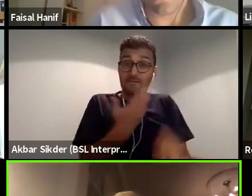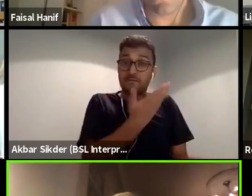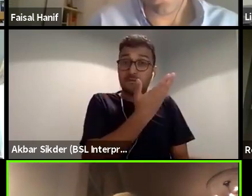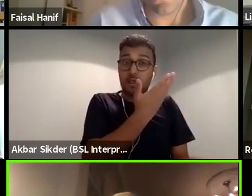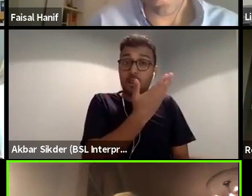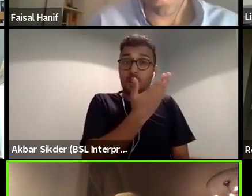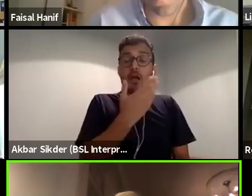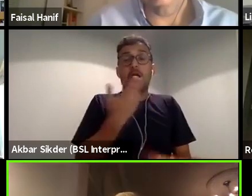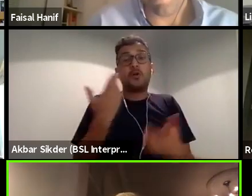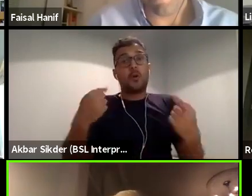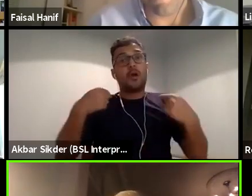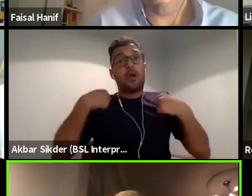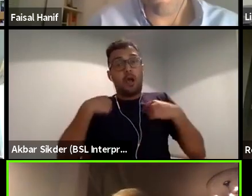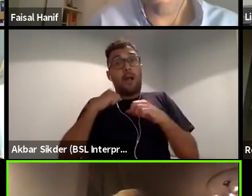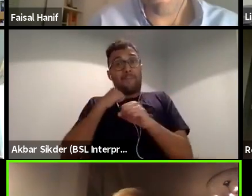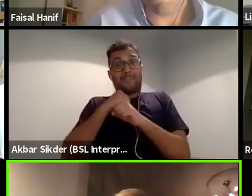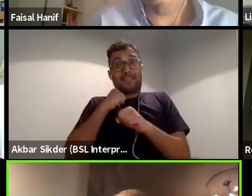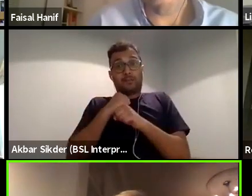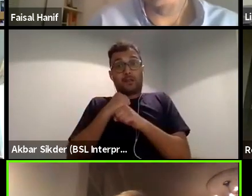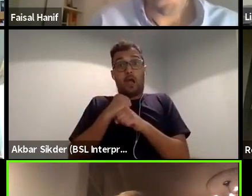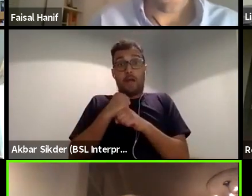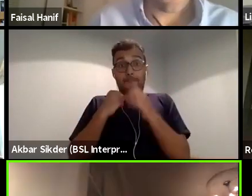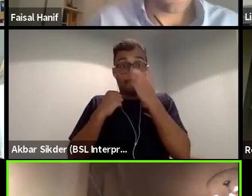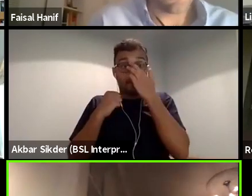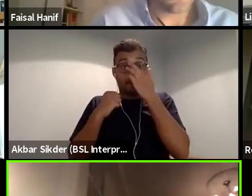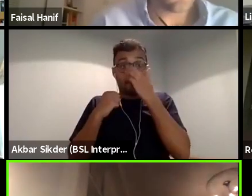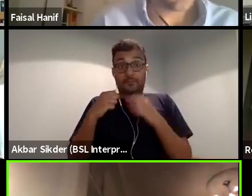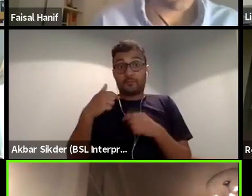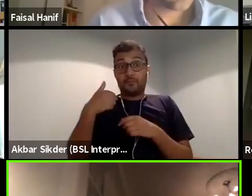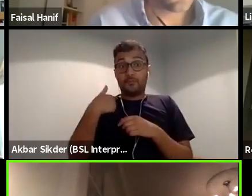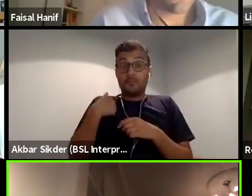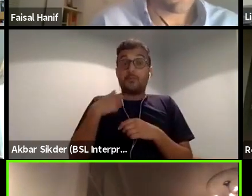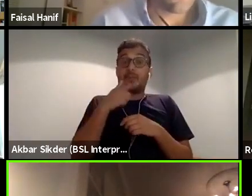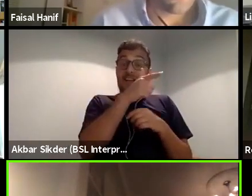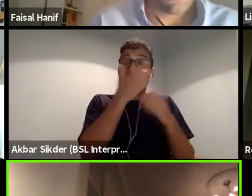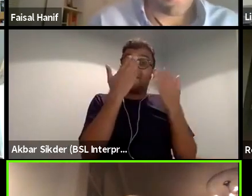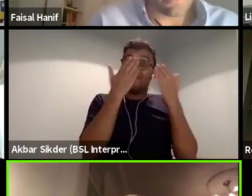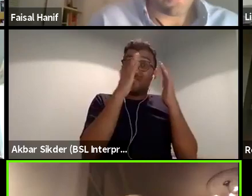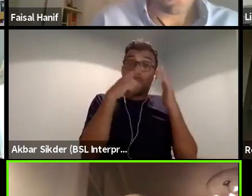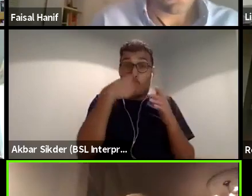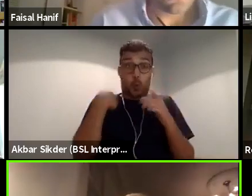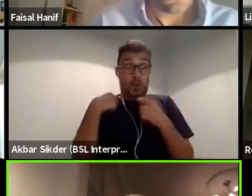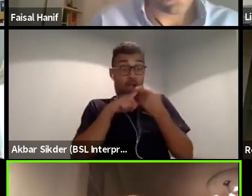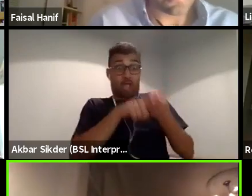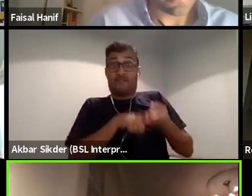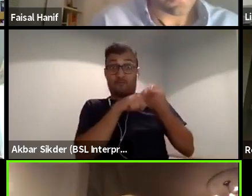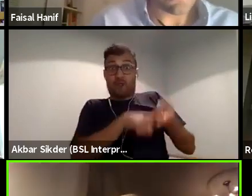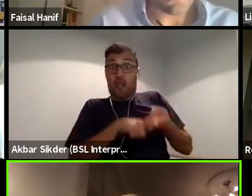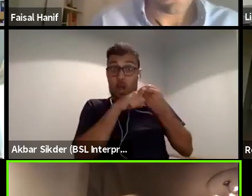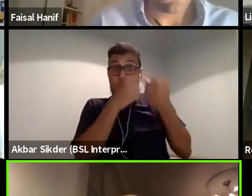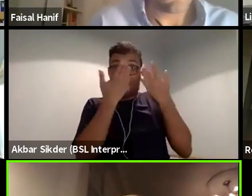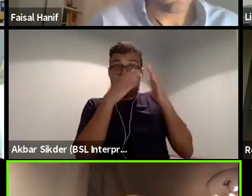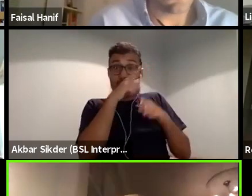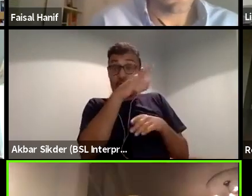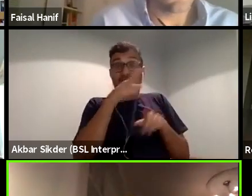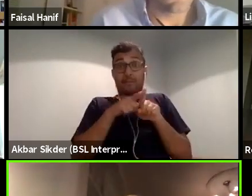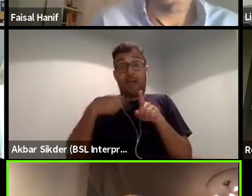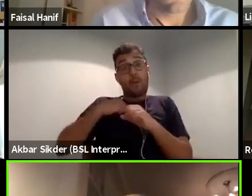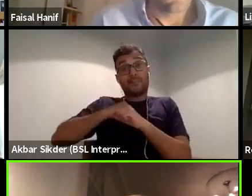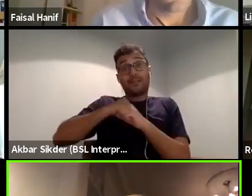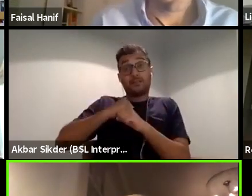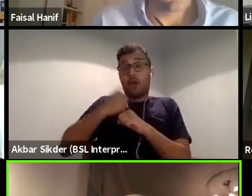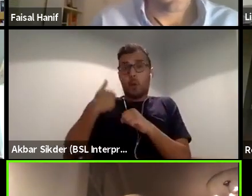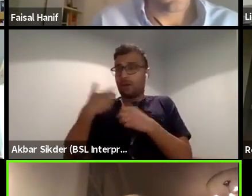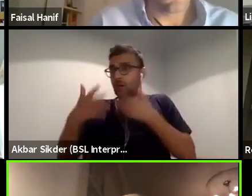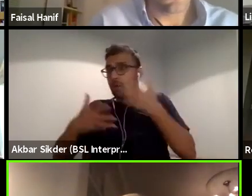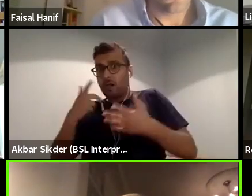Facebook gets away with it is because we ourselves are dependent upon it for so much of what we do. We use Facebook to publicize what